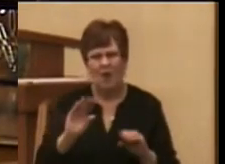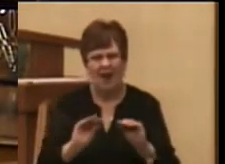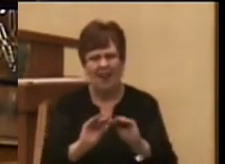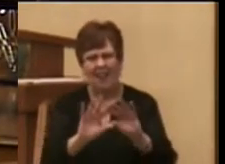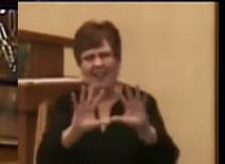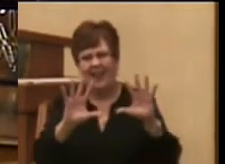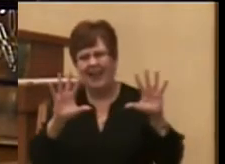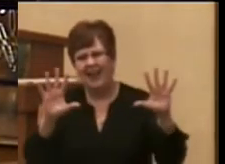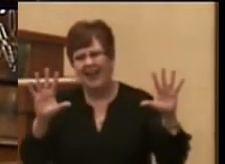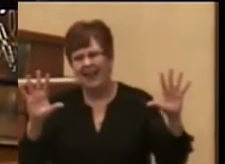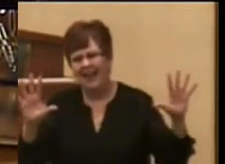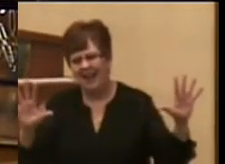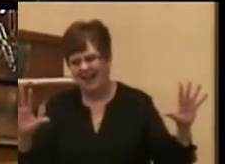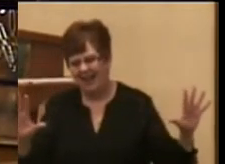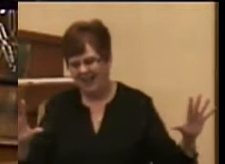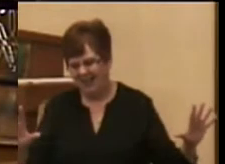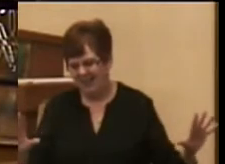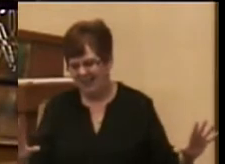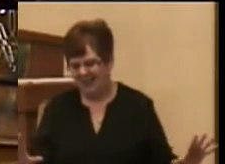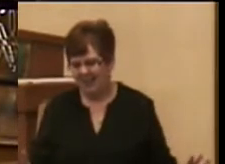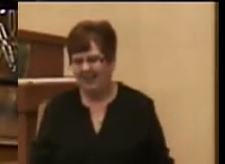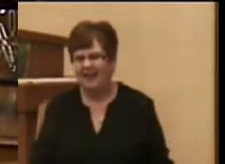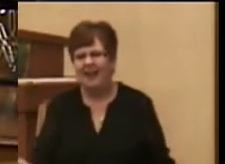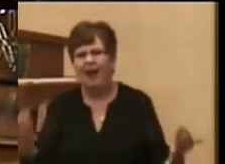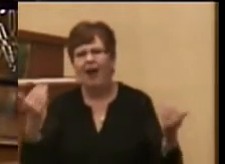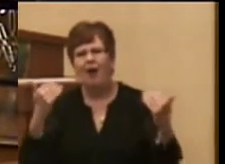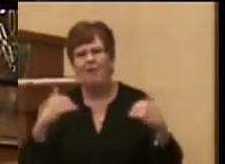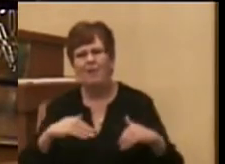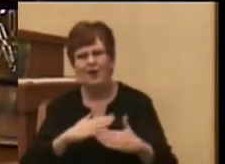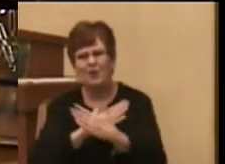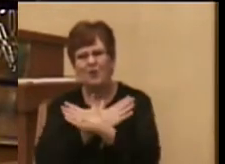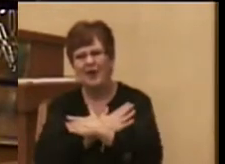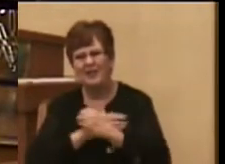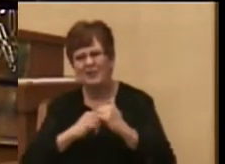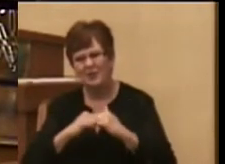Come and rest in me.